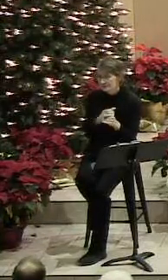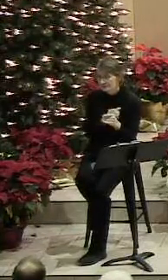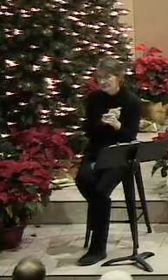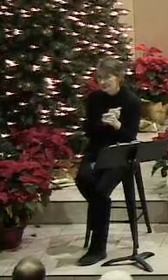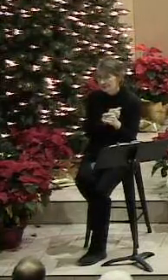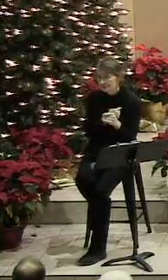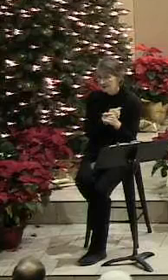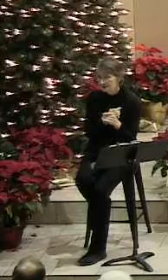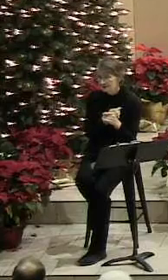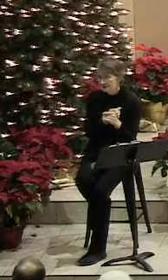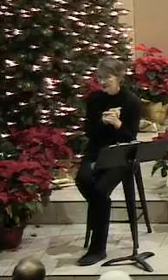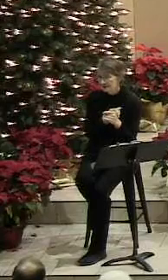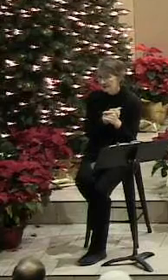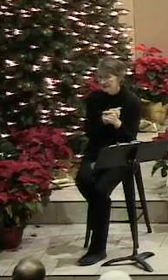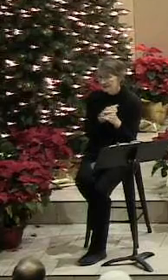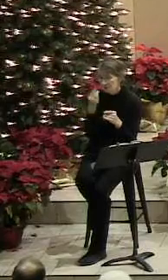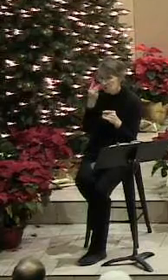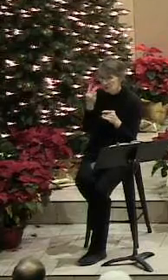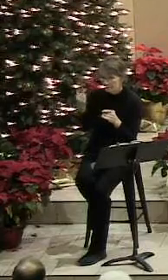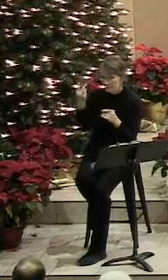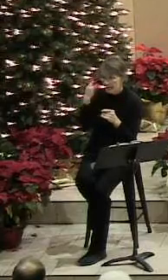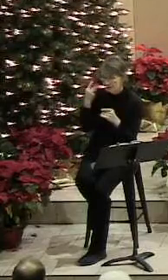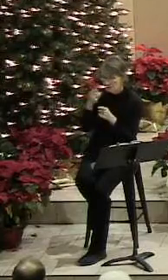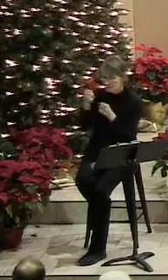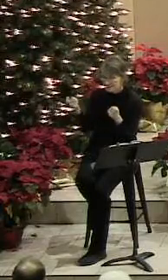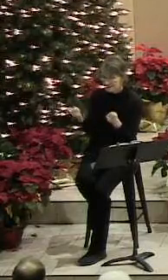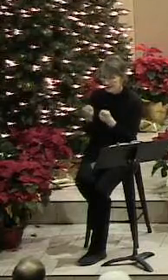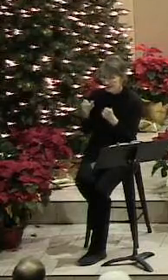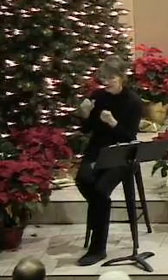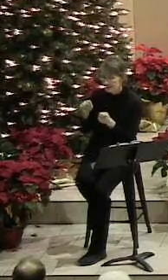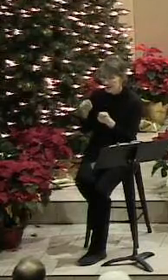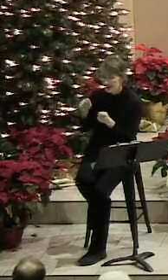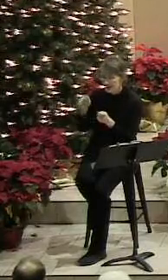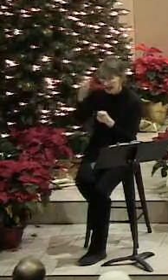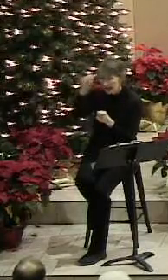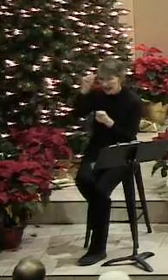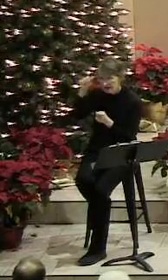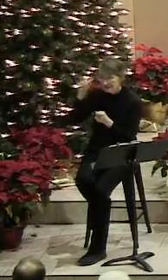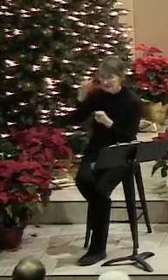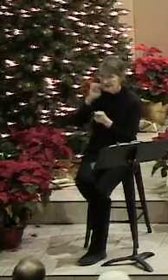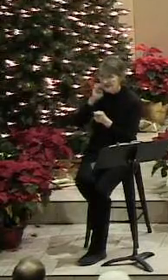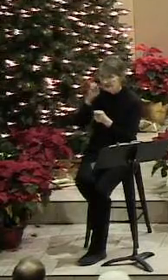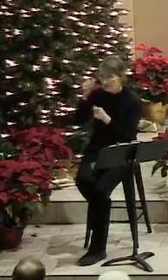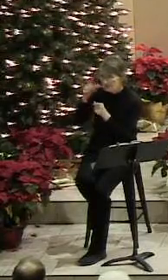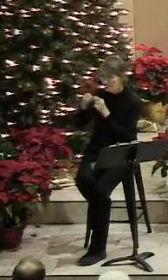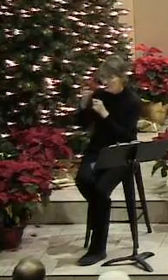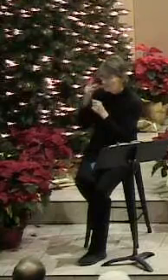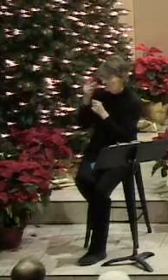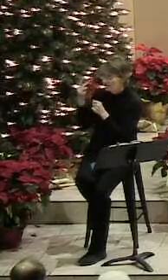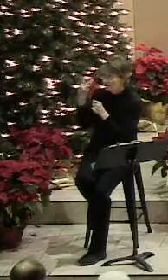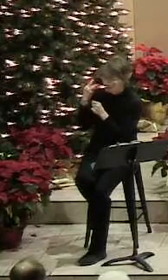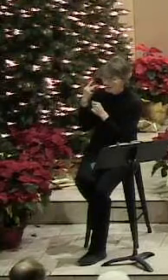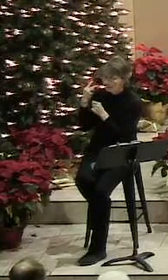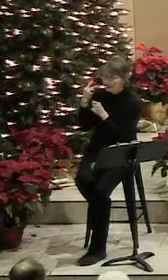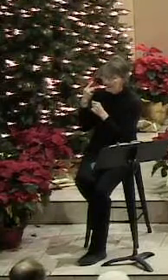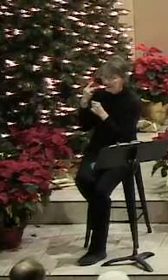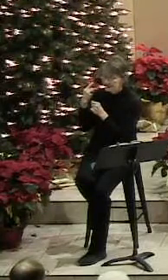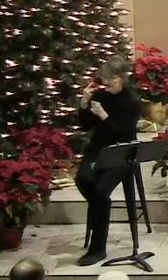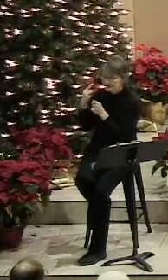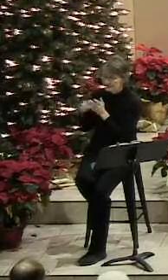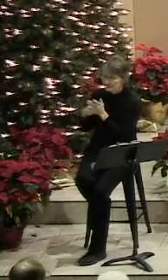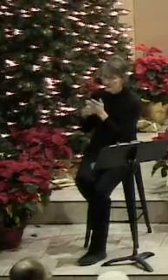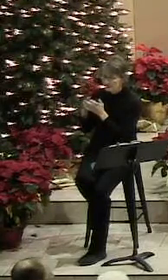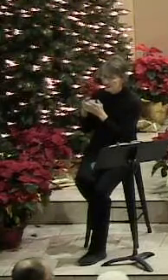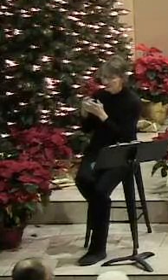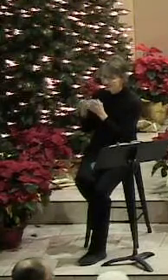the sin, back to the sin of Adam, back to lack of love of God and love of neighbor. And so we have to kind of tug a war against that,